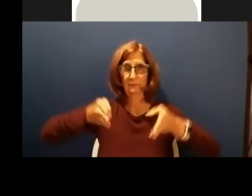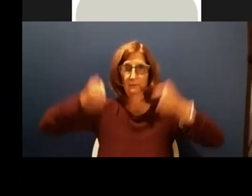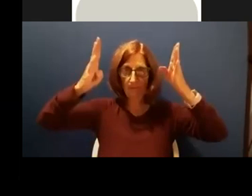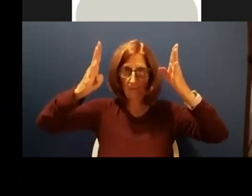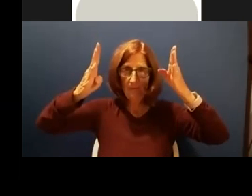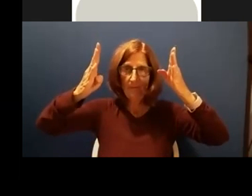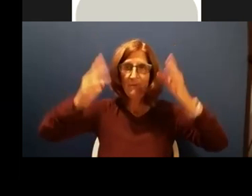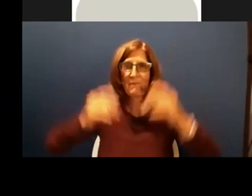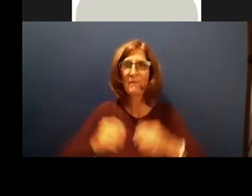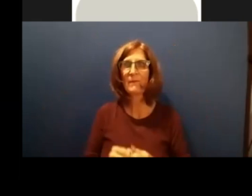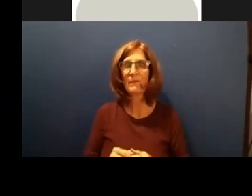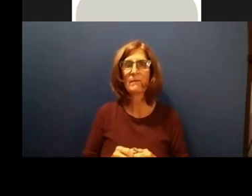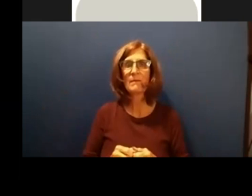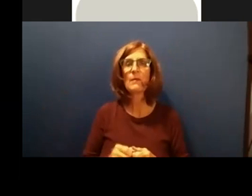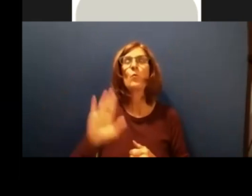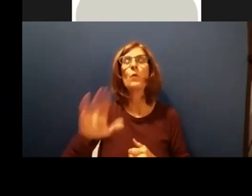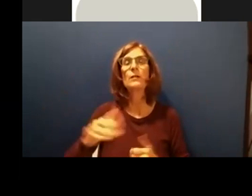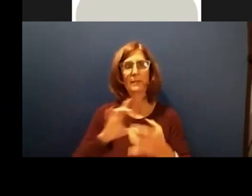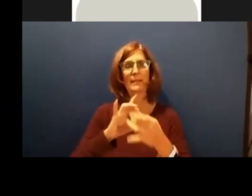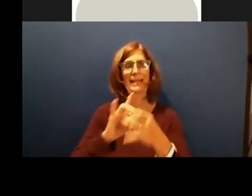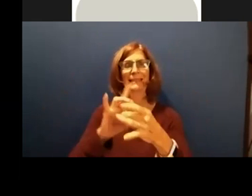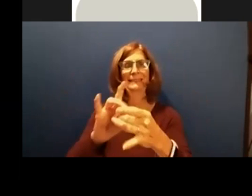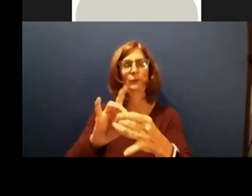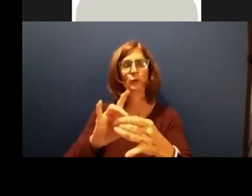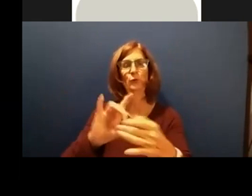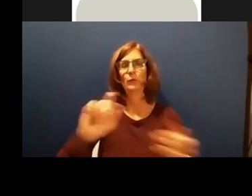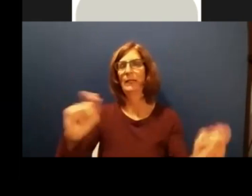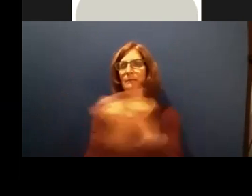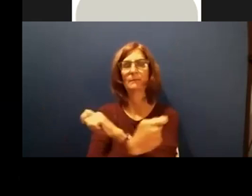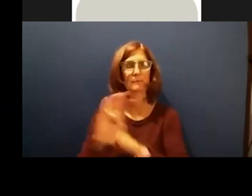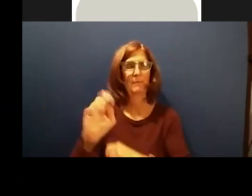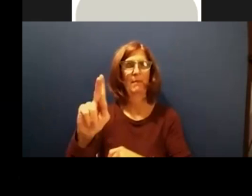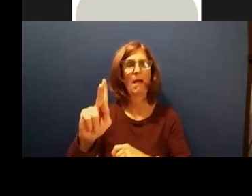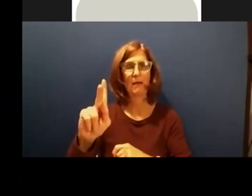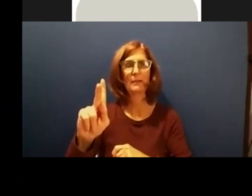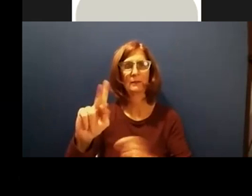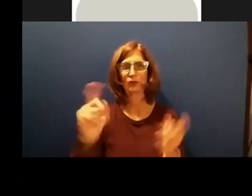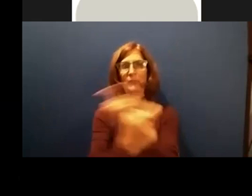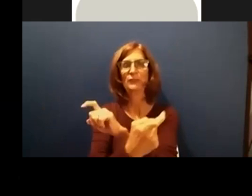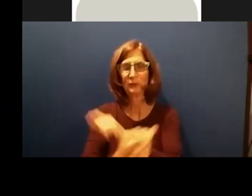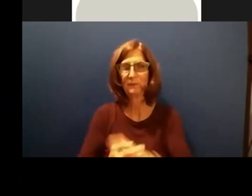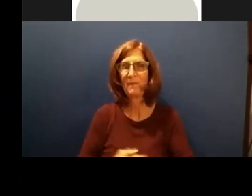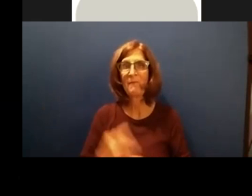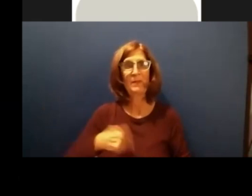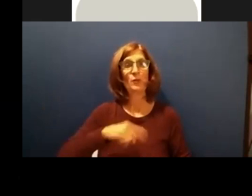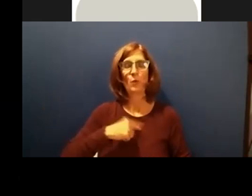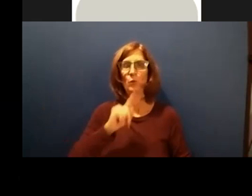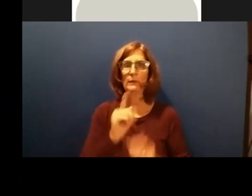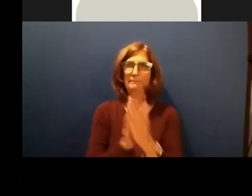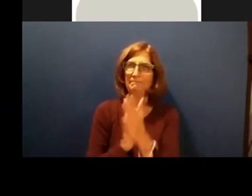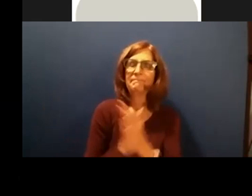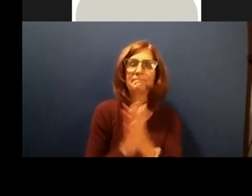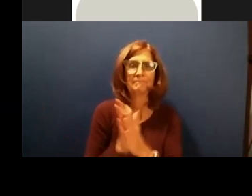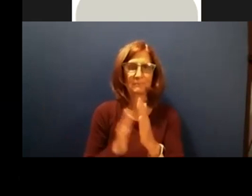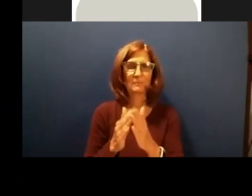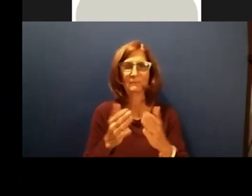an entire block transformation. And so we're really eager to move forward. As you can